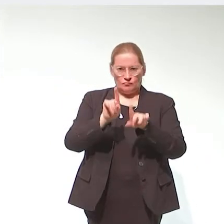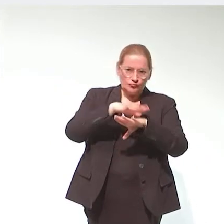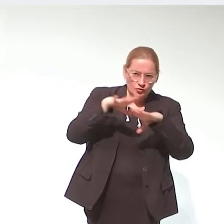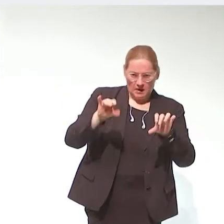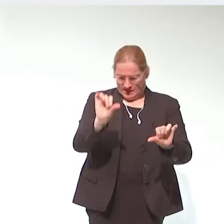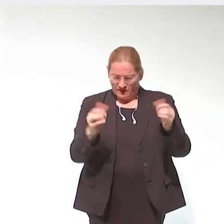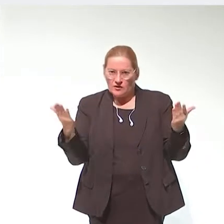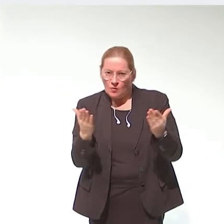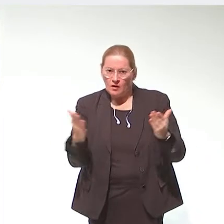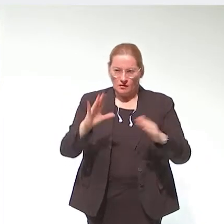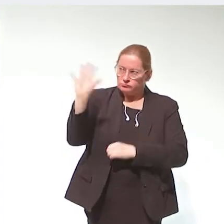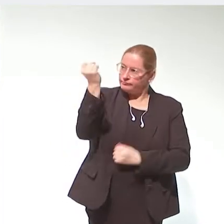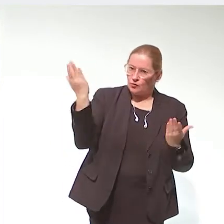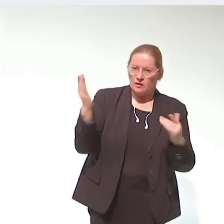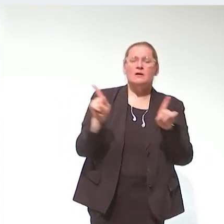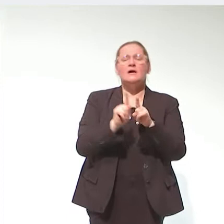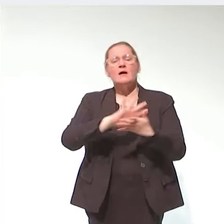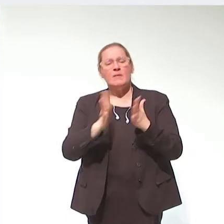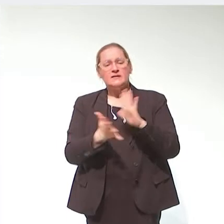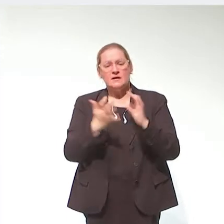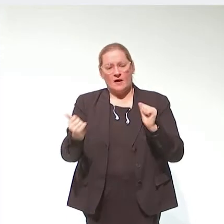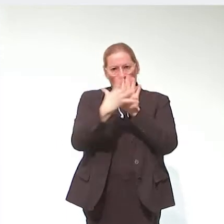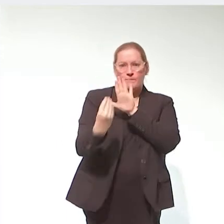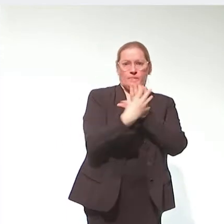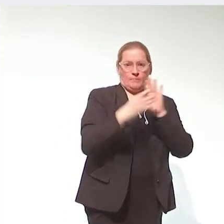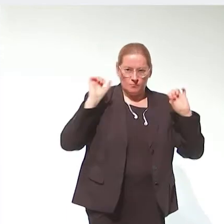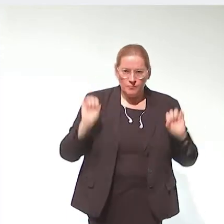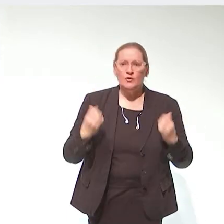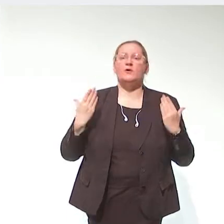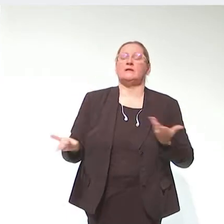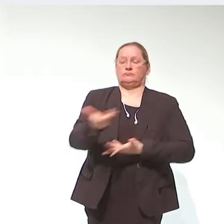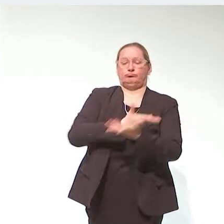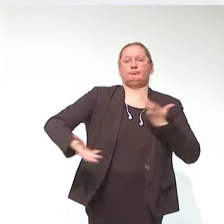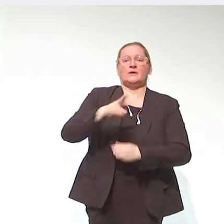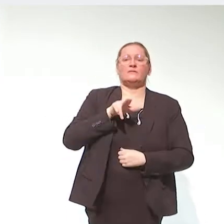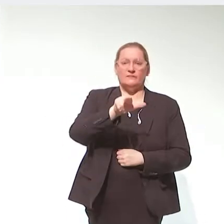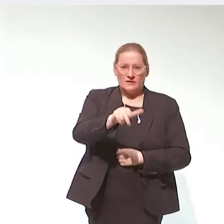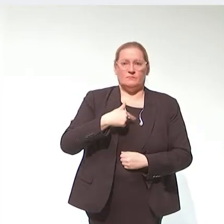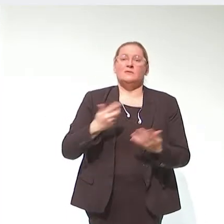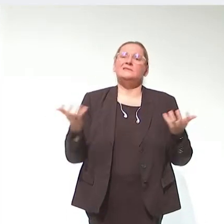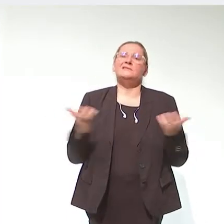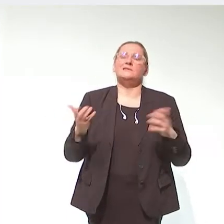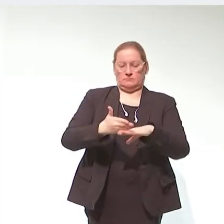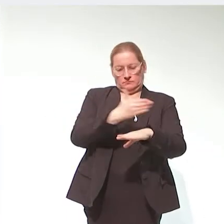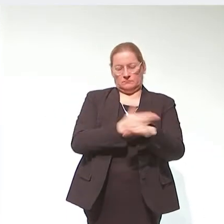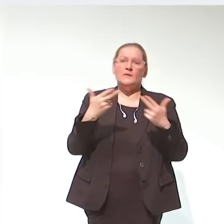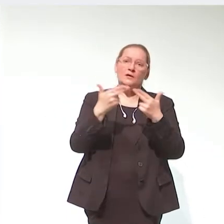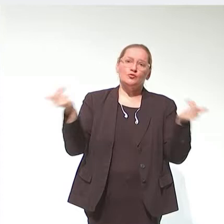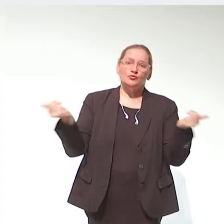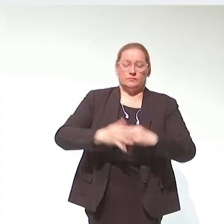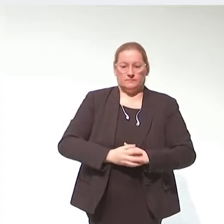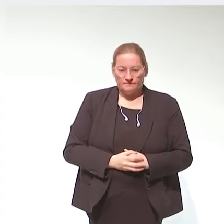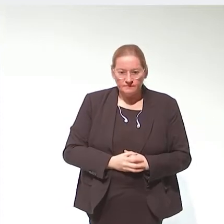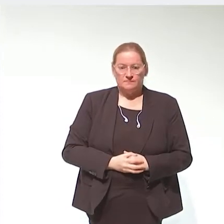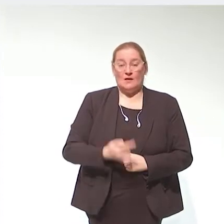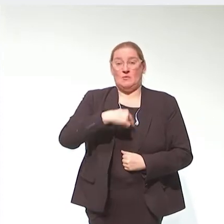about universal access and mobility. These are a few of the questions we're going to cover. I'm going